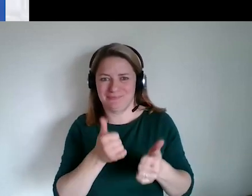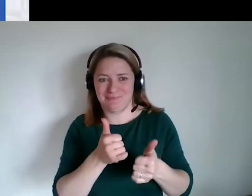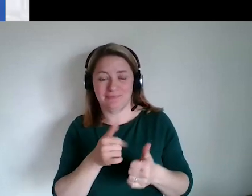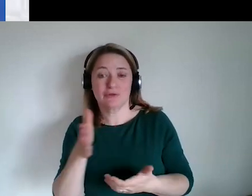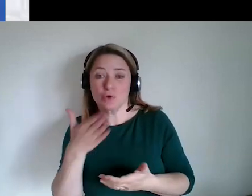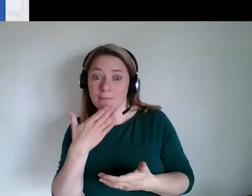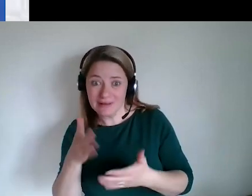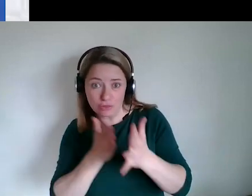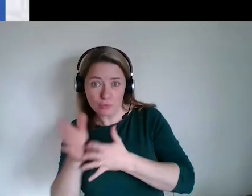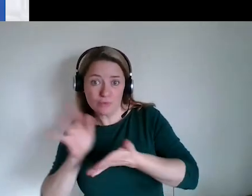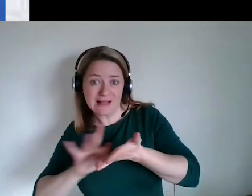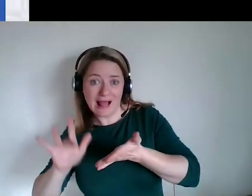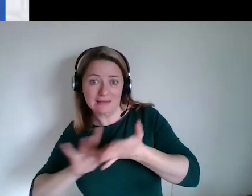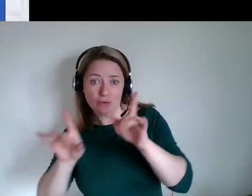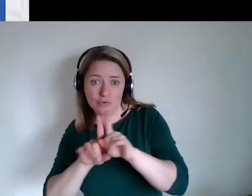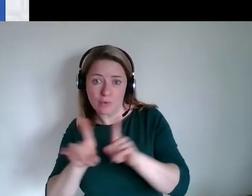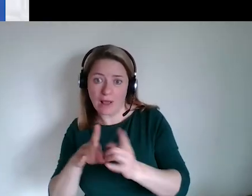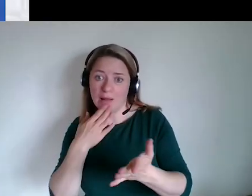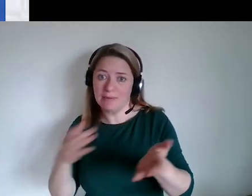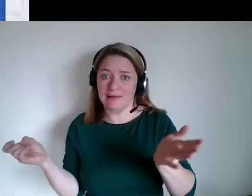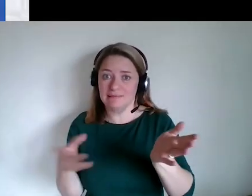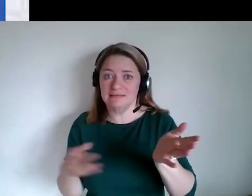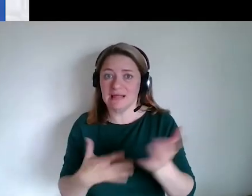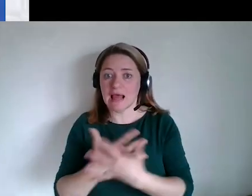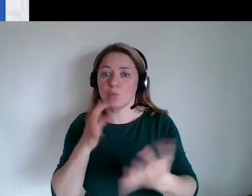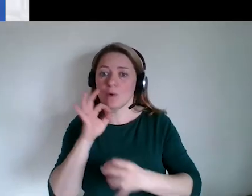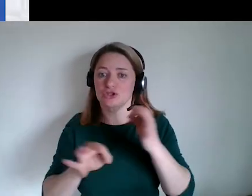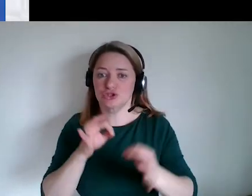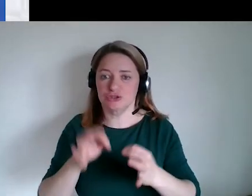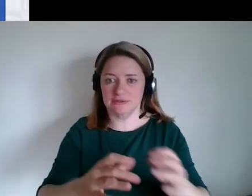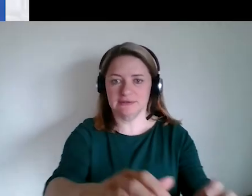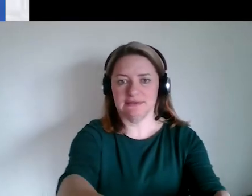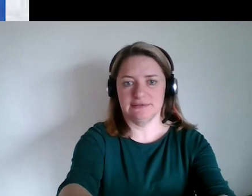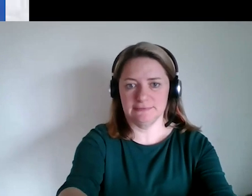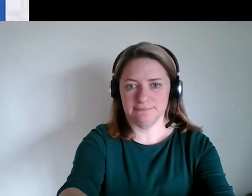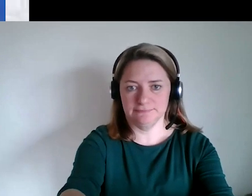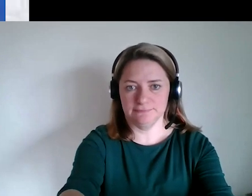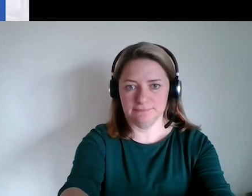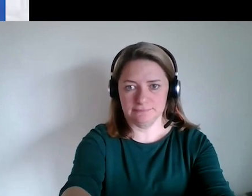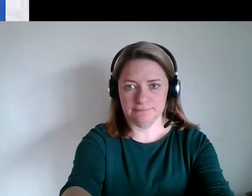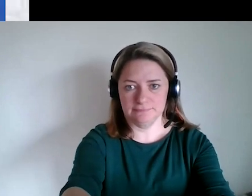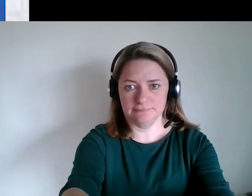at the Slido and please submit your anonymous questions and we'll come to those at the end.